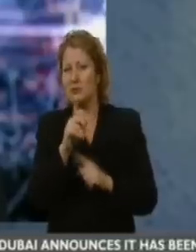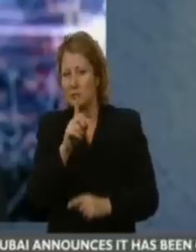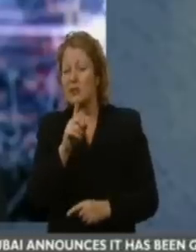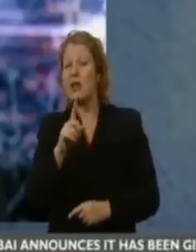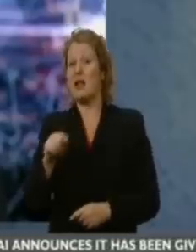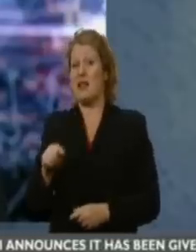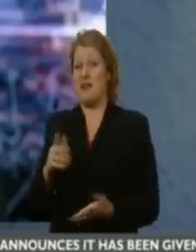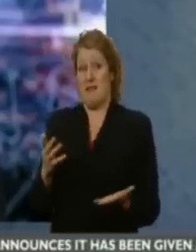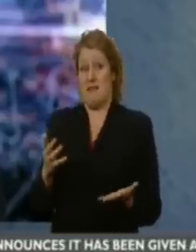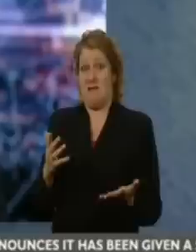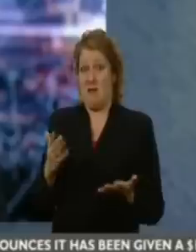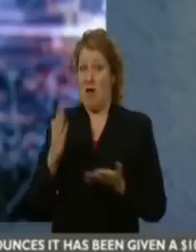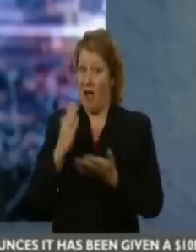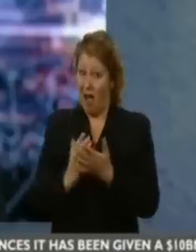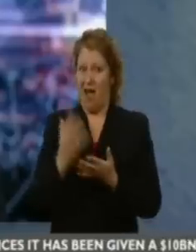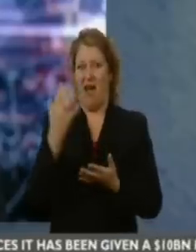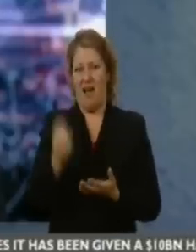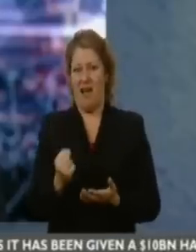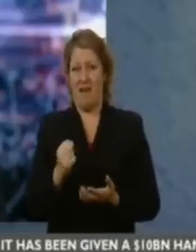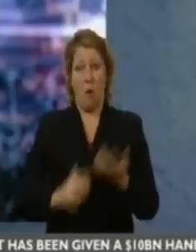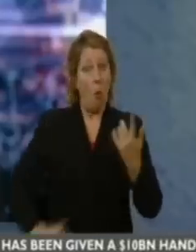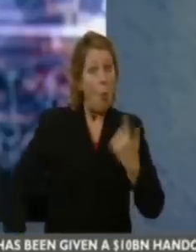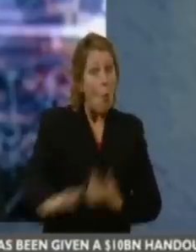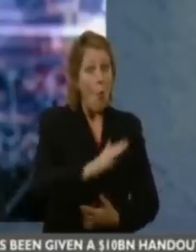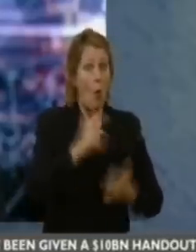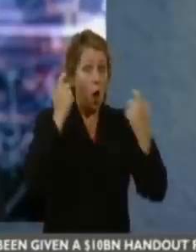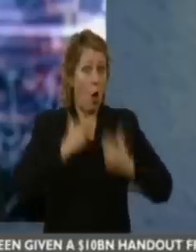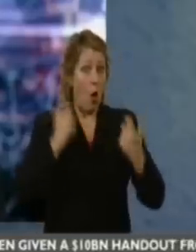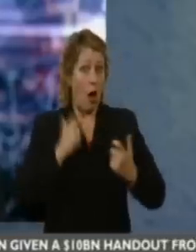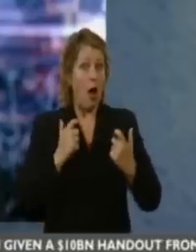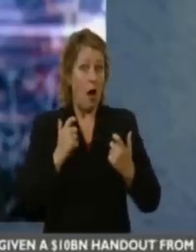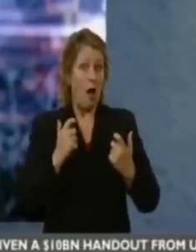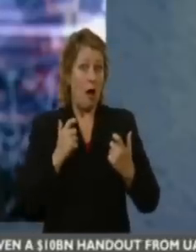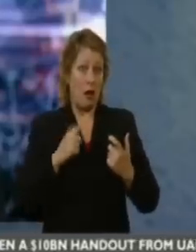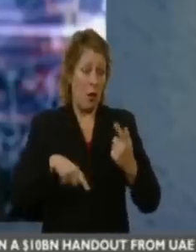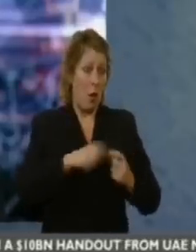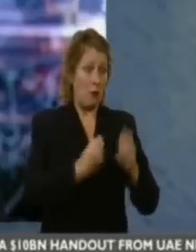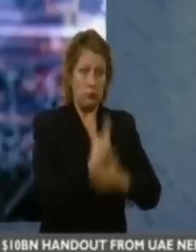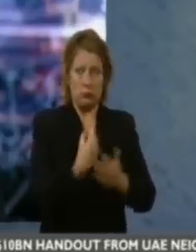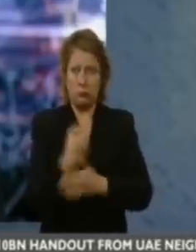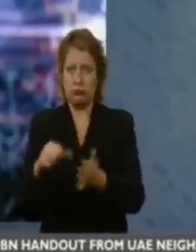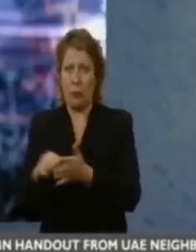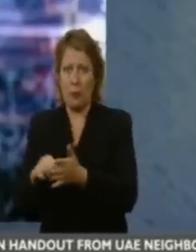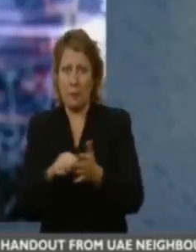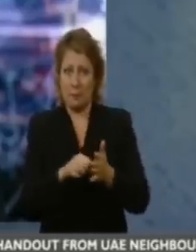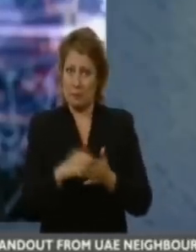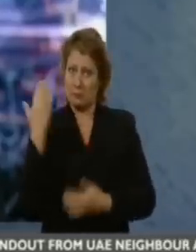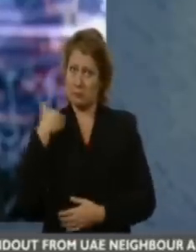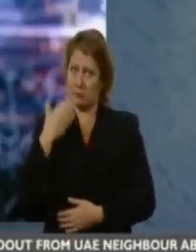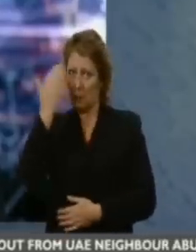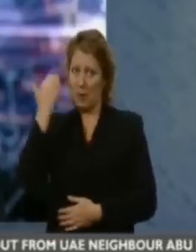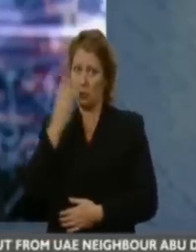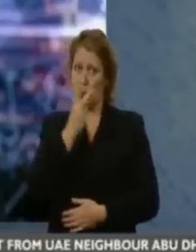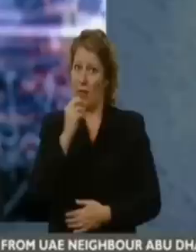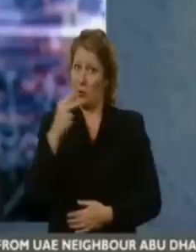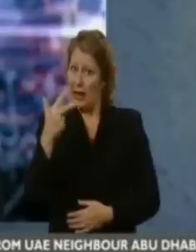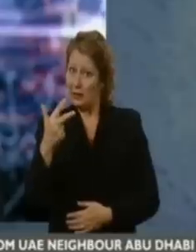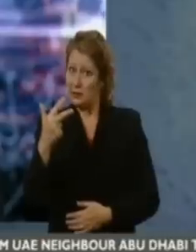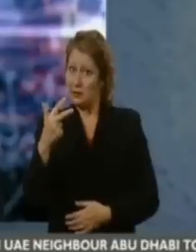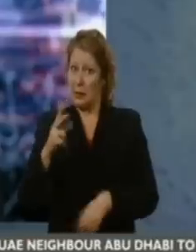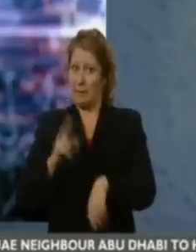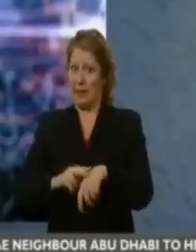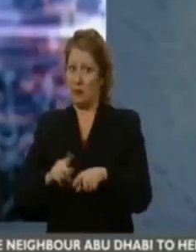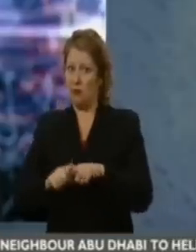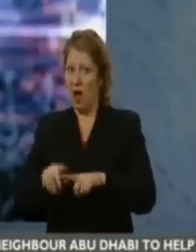that it was clear that there was trouble for all the lawyers in the summer of 2008. And the police started to go around and